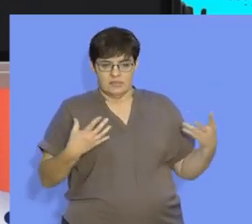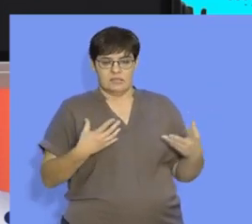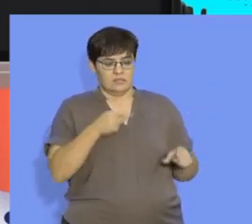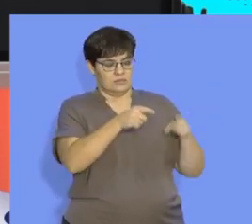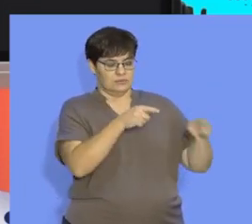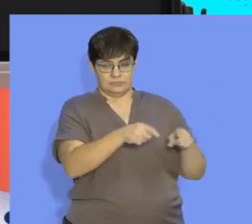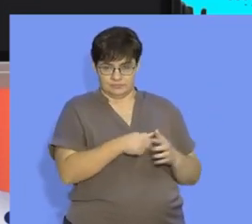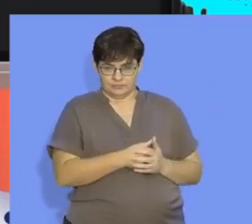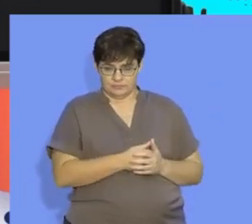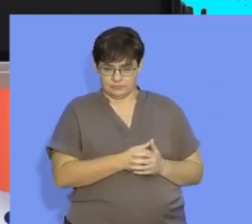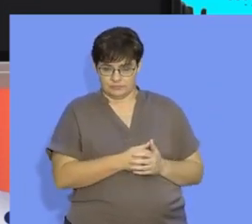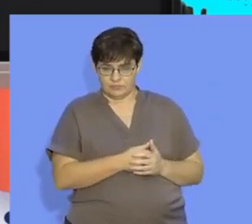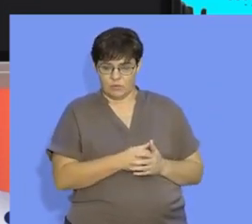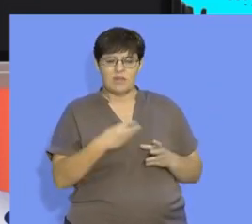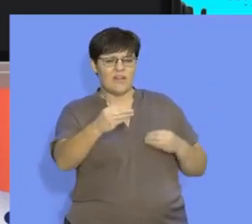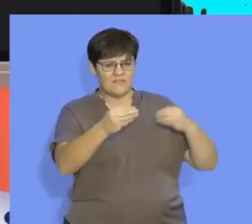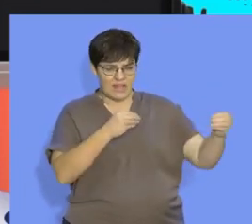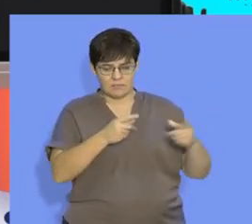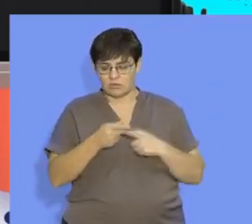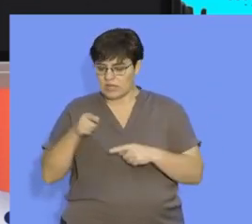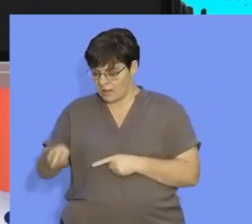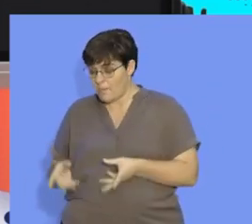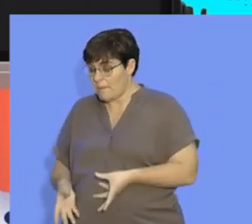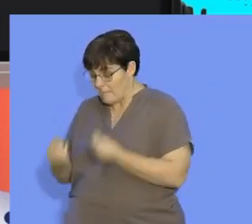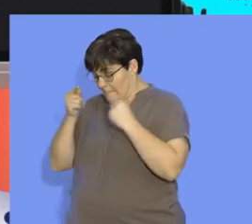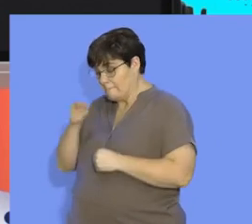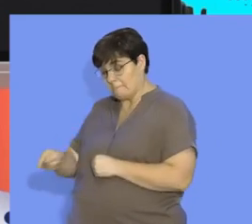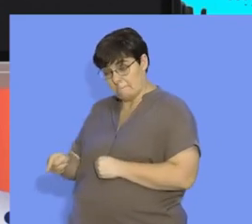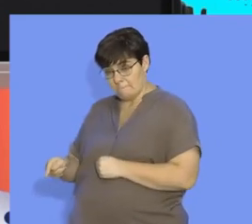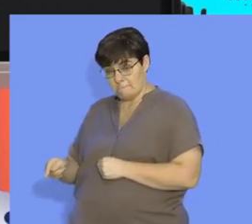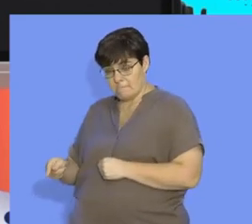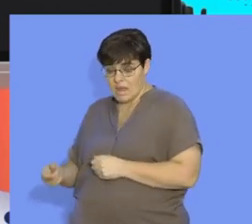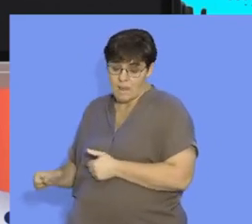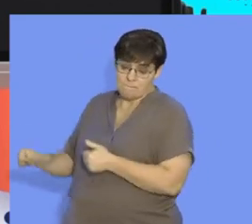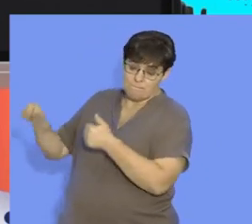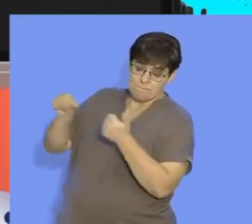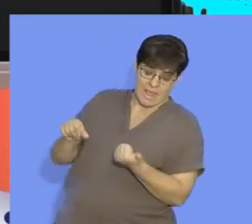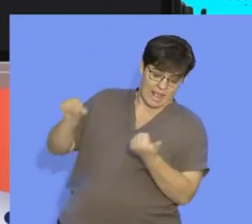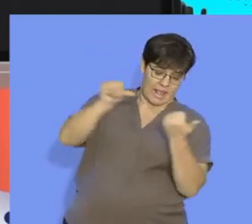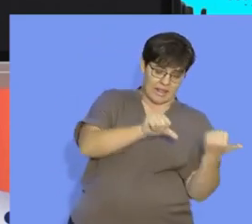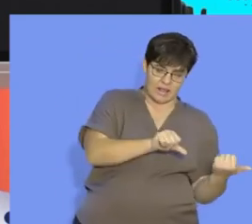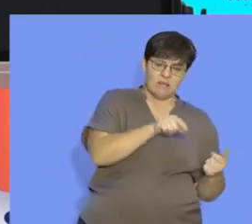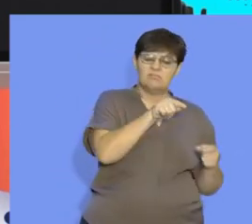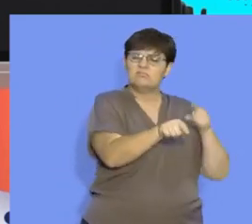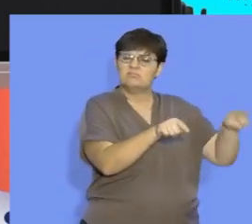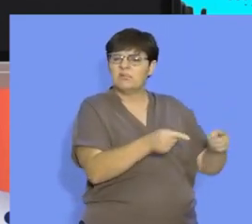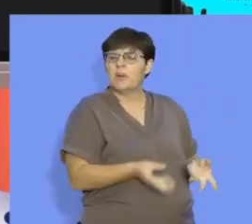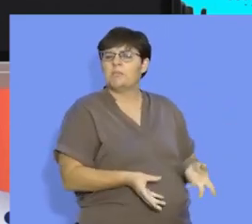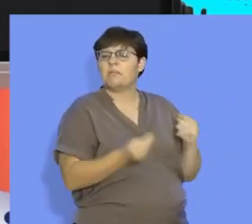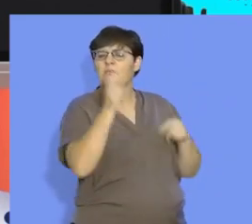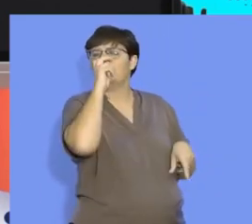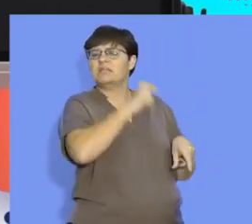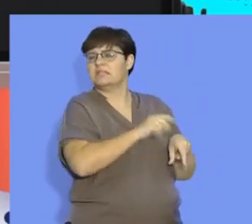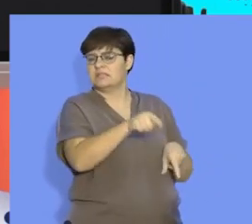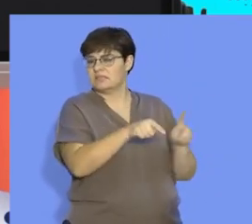with the reactants. Now we want to try and be flexible and work backwards to say, okay, if this is a salt that is given to us, how